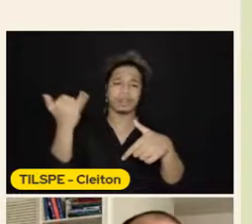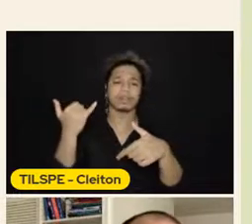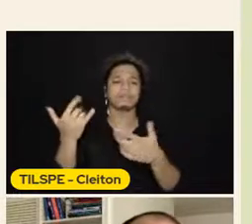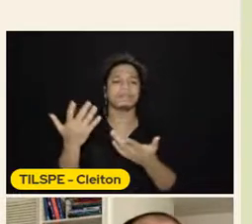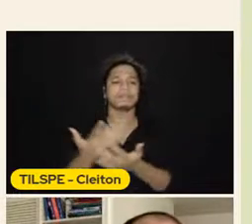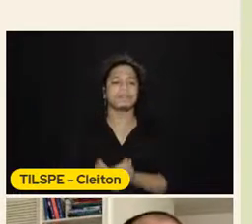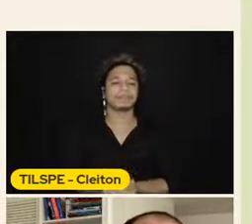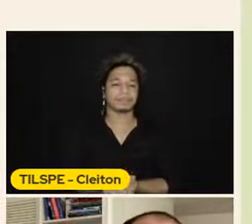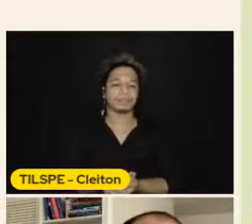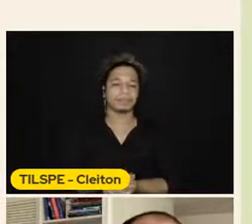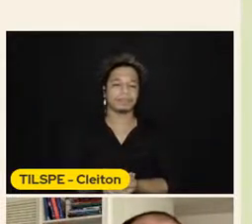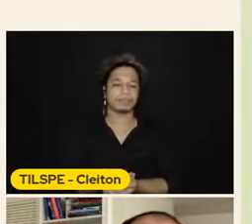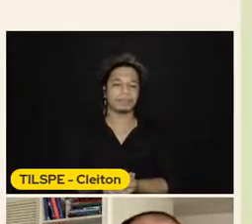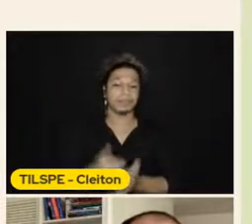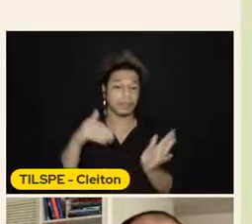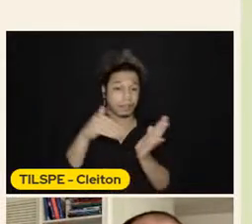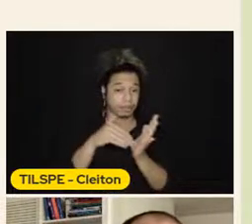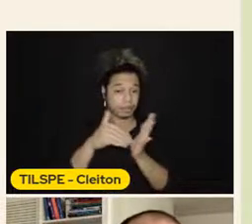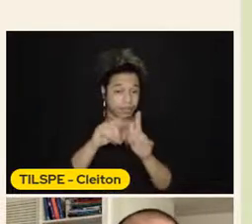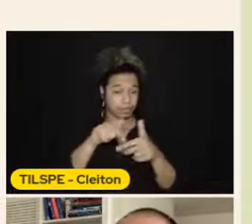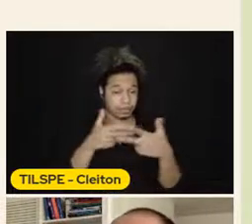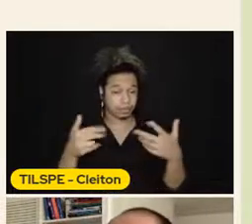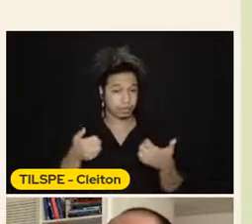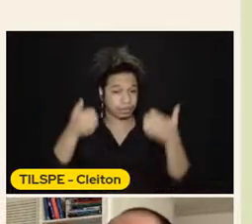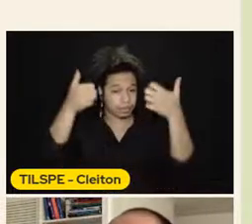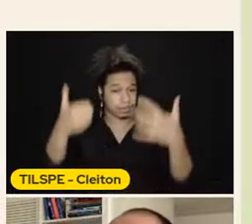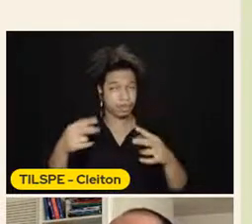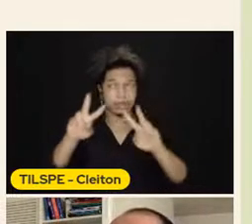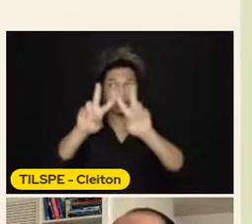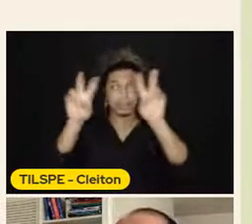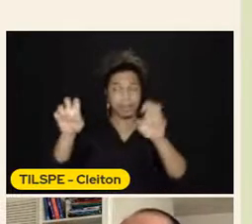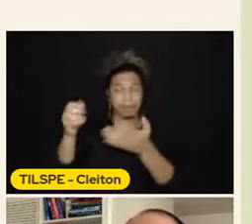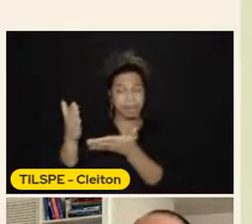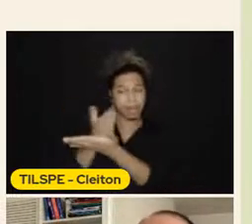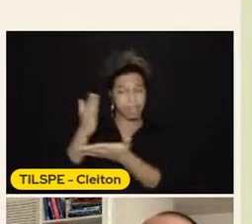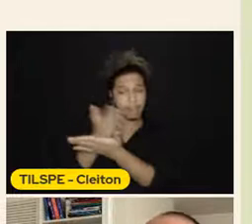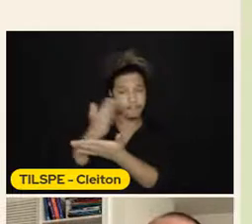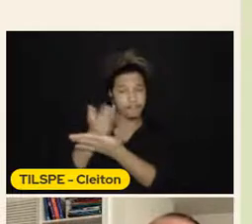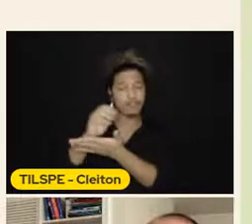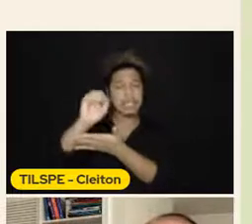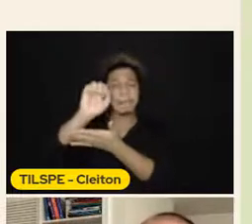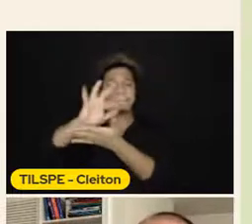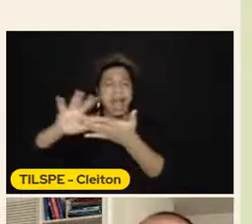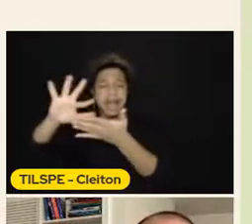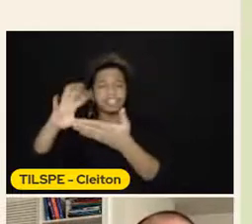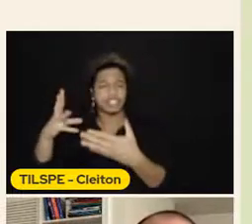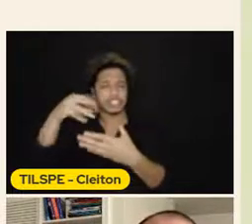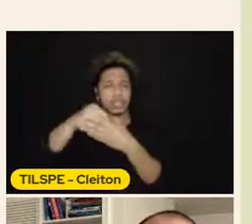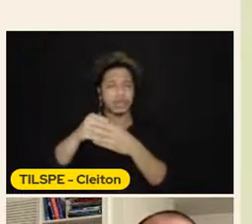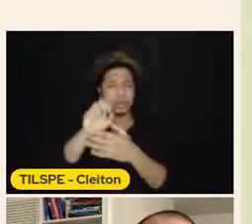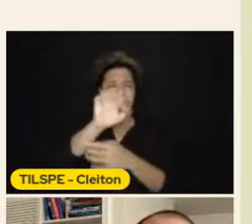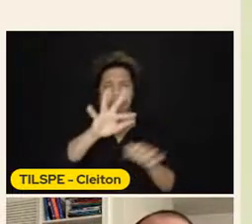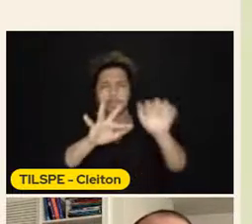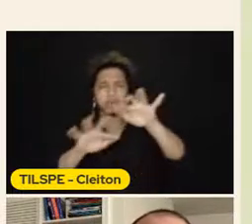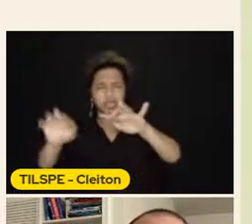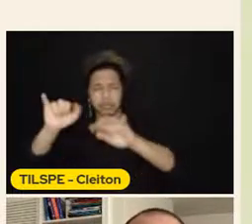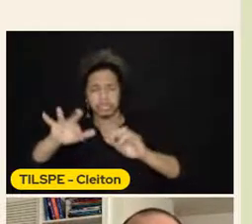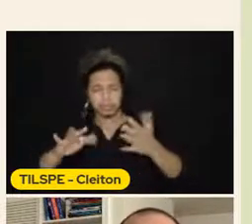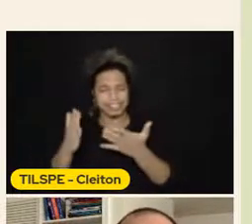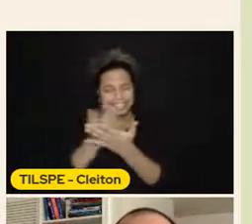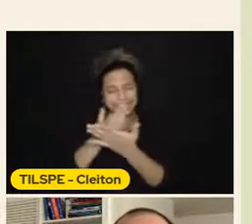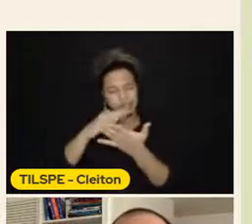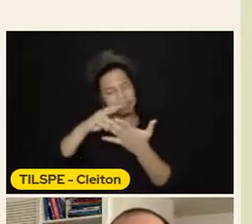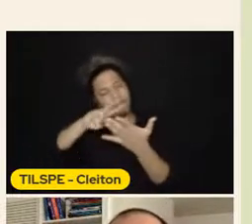Last but not least, when we think of these picture books, as you can see at the bottom corner there, we